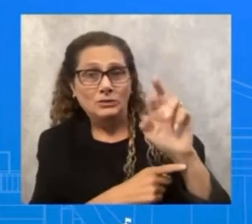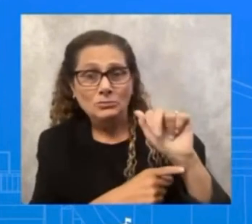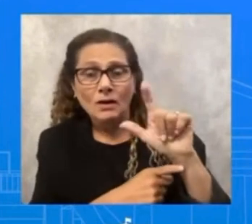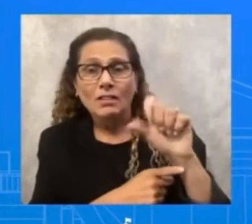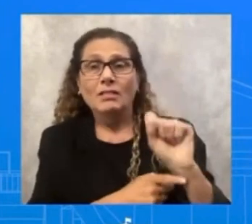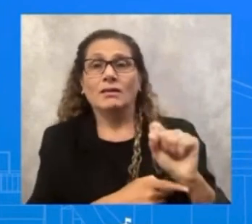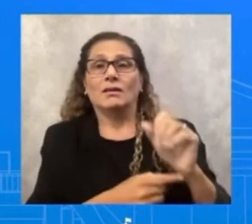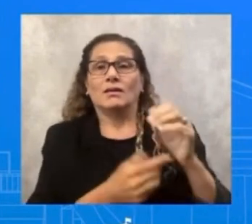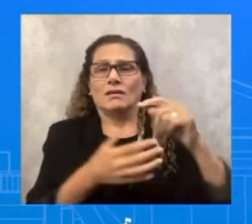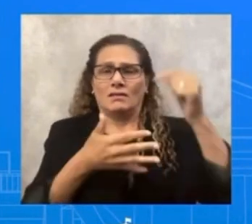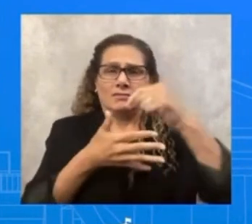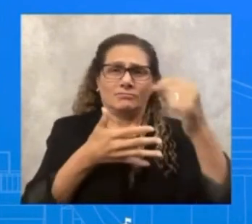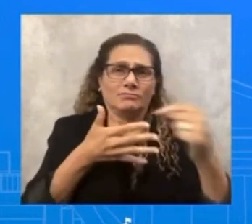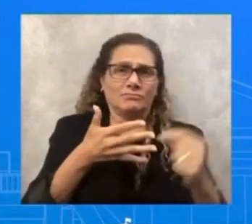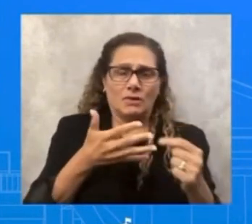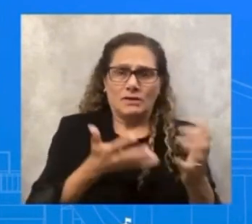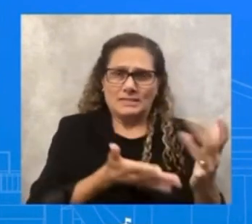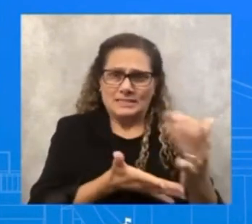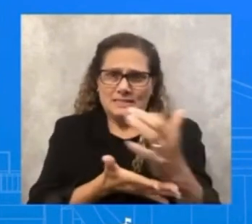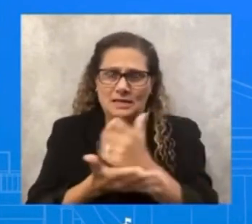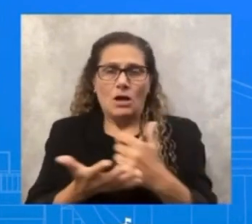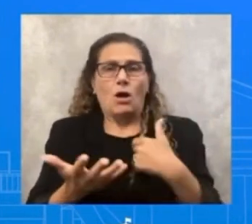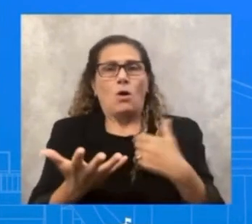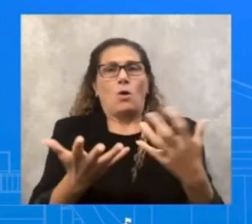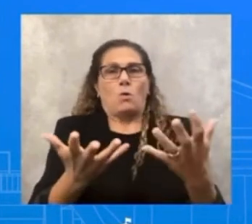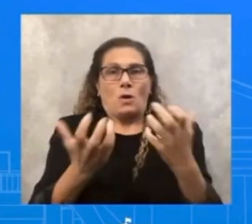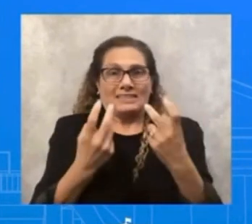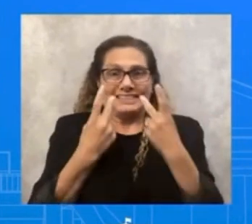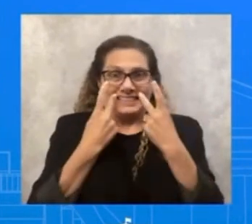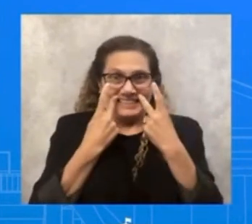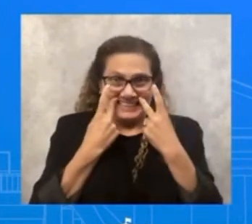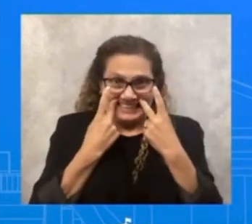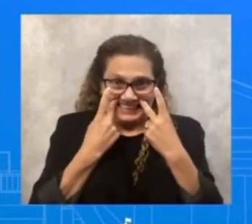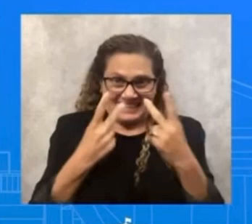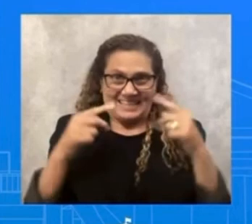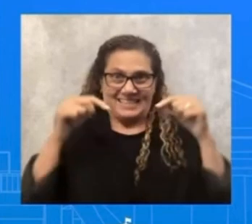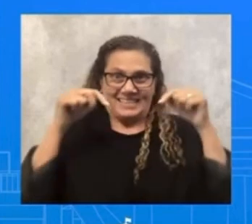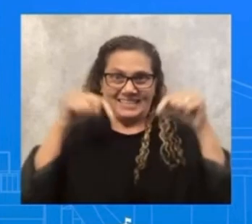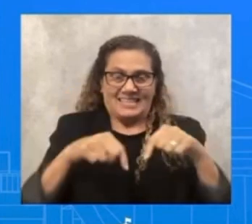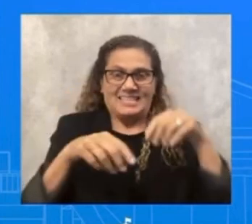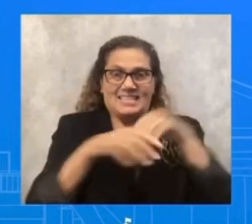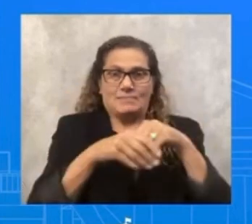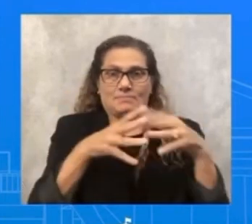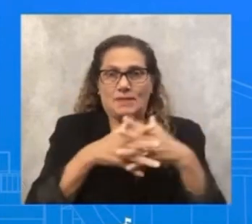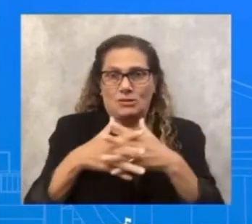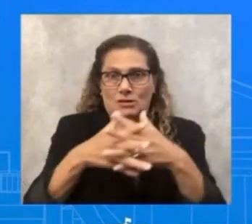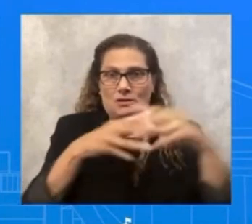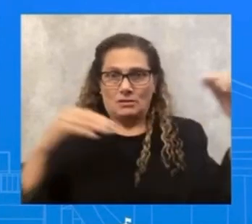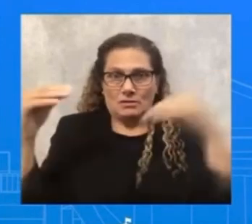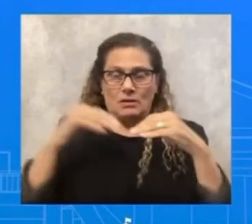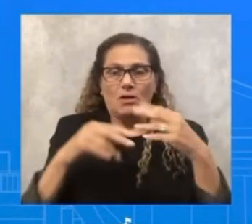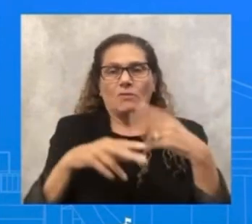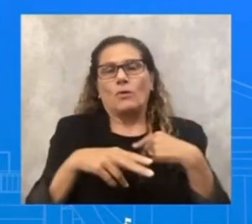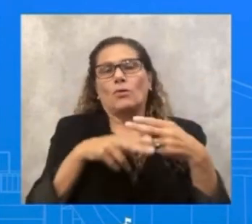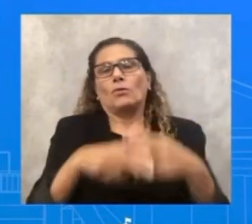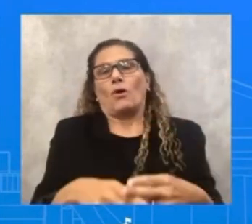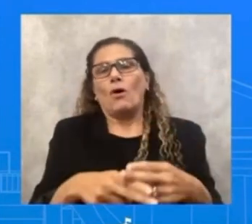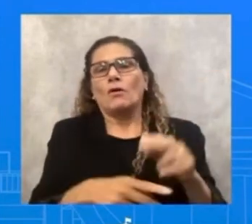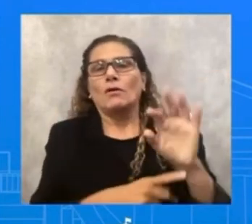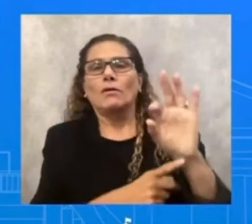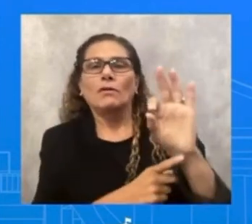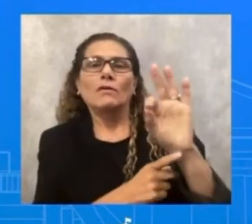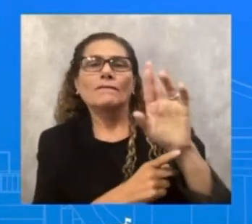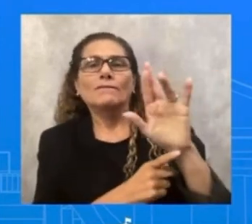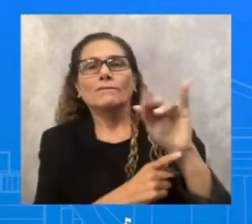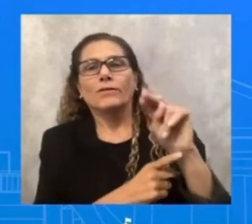we want to see those supply chains reshored or friendshored, as we like to say. We've seen $70 billion of